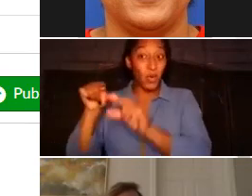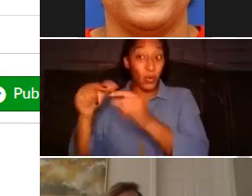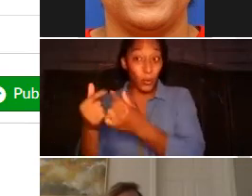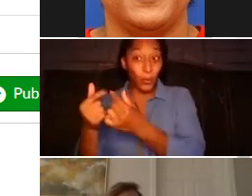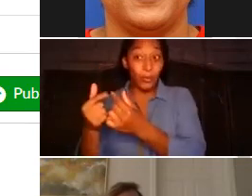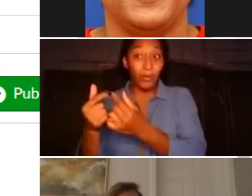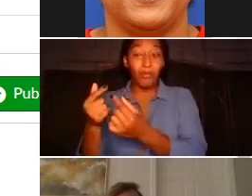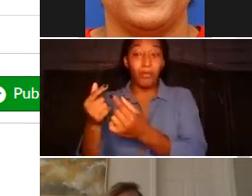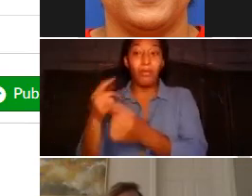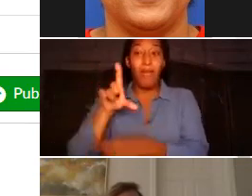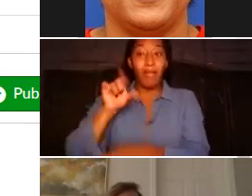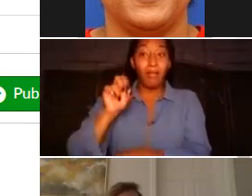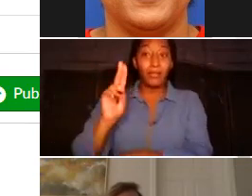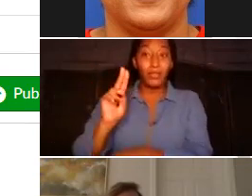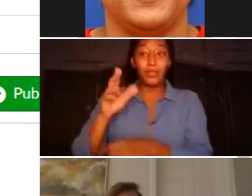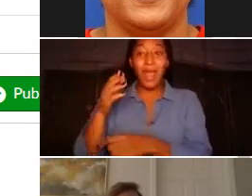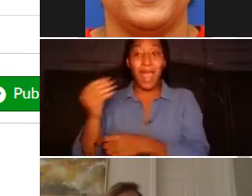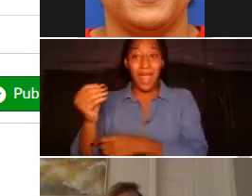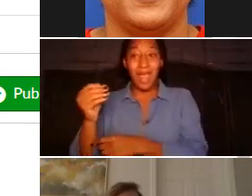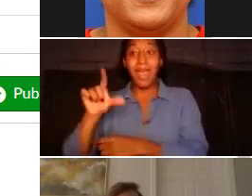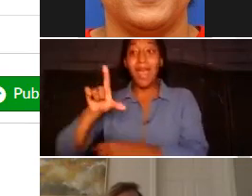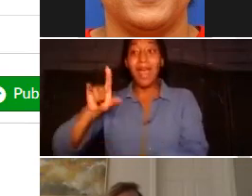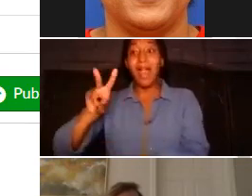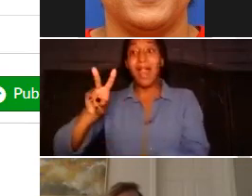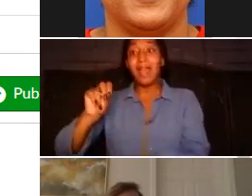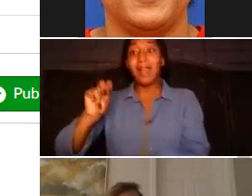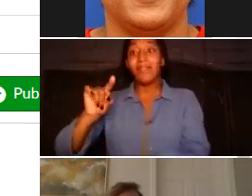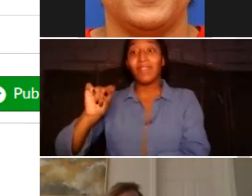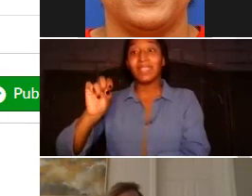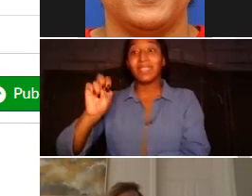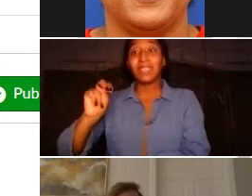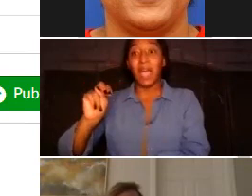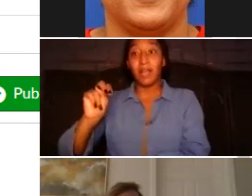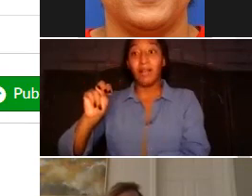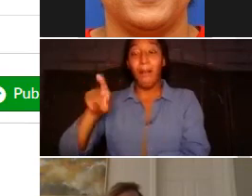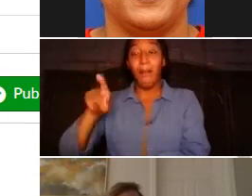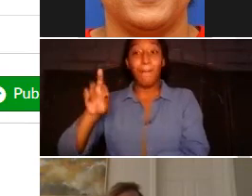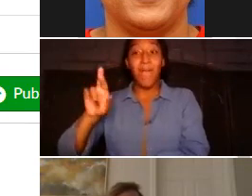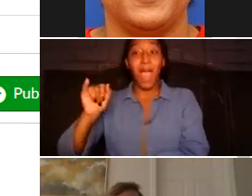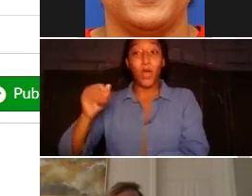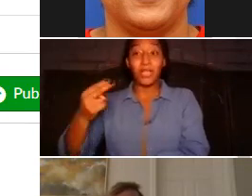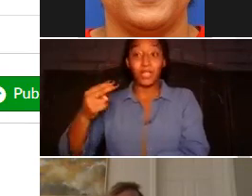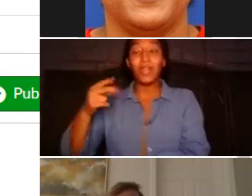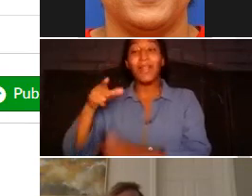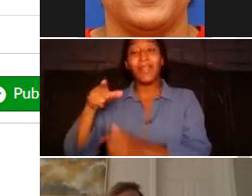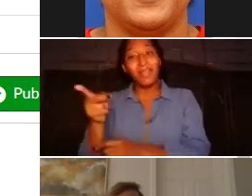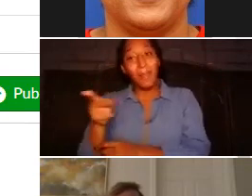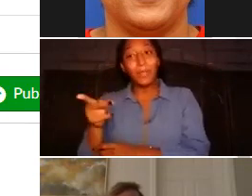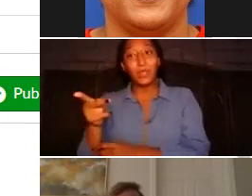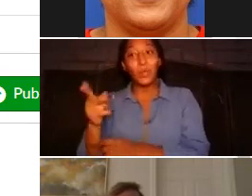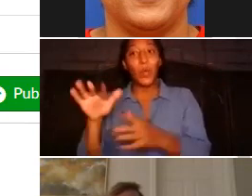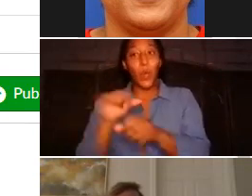investigated. Maybe some of you have an interest in gravity waves and you have chosen something related to that for